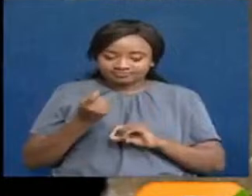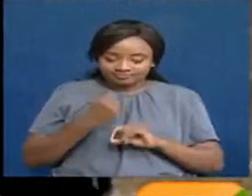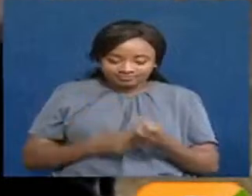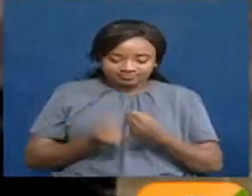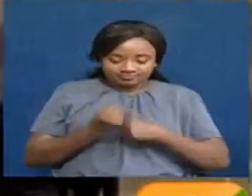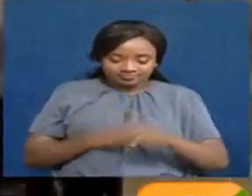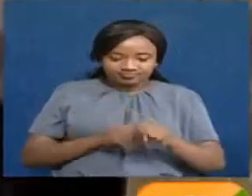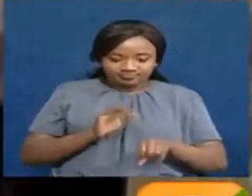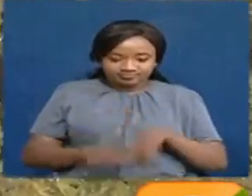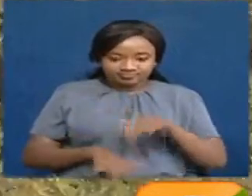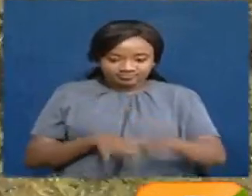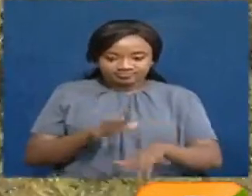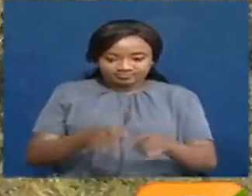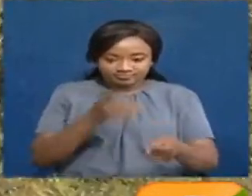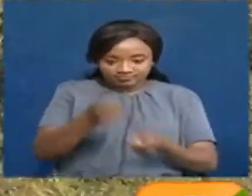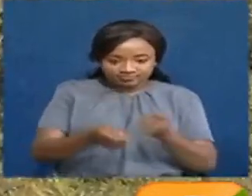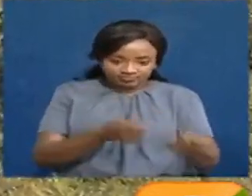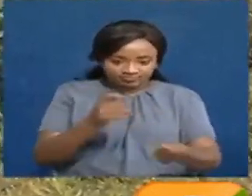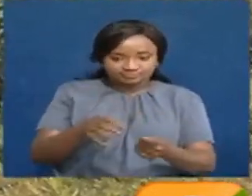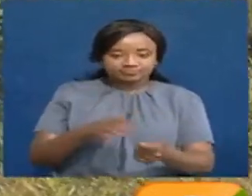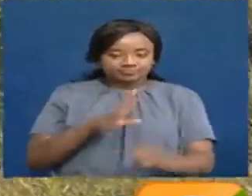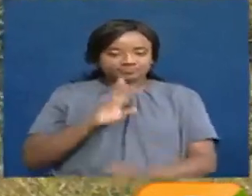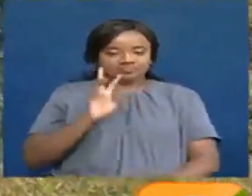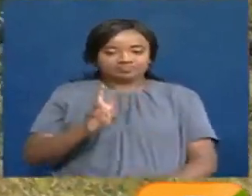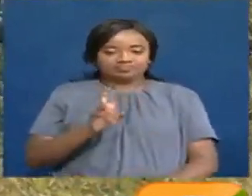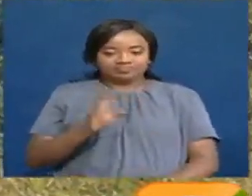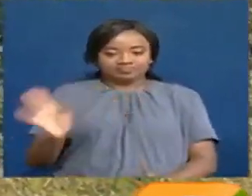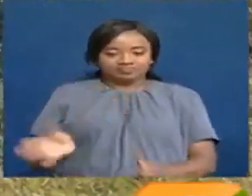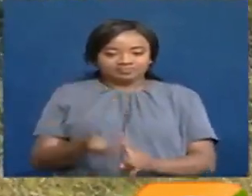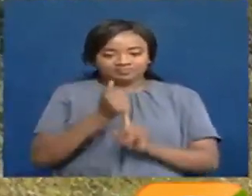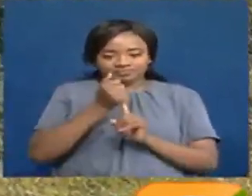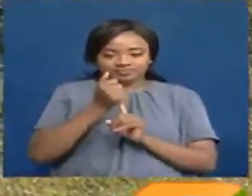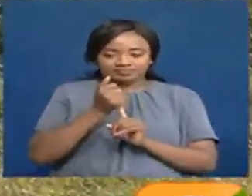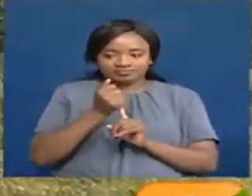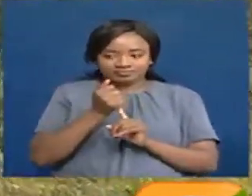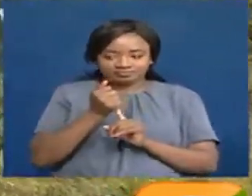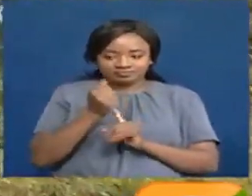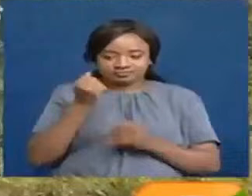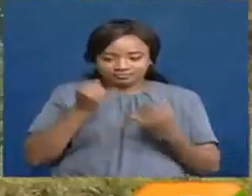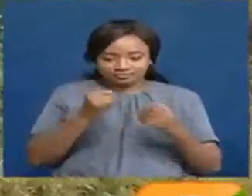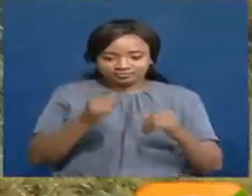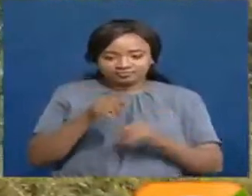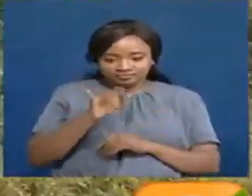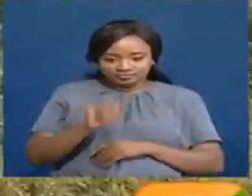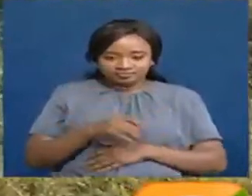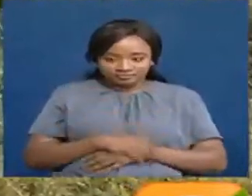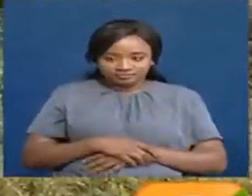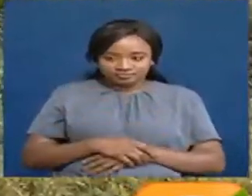to the possibility of bringing the northern white rhino back from the brink of extinction.